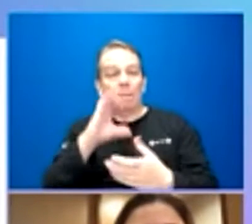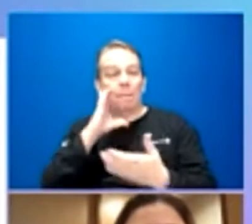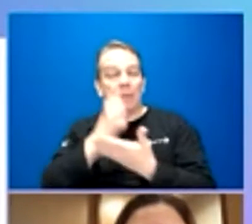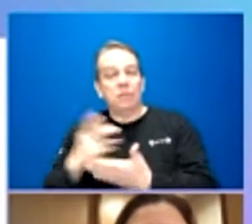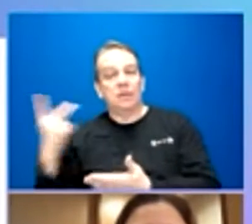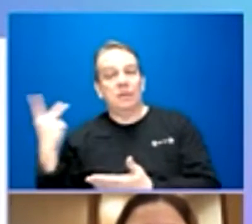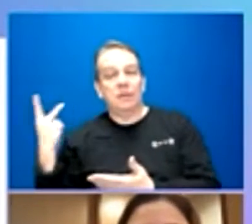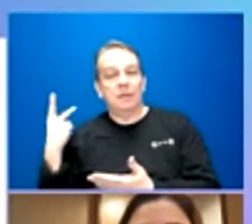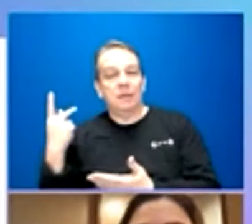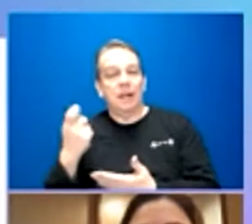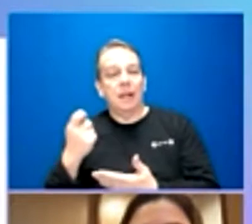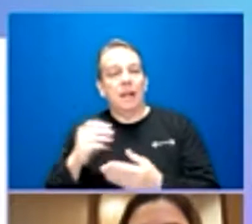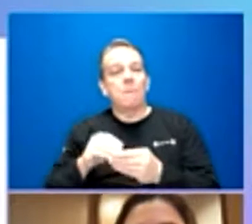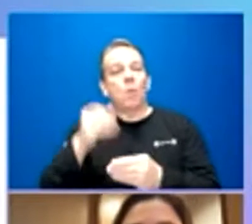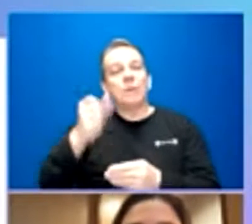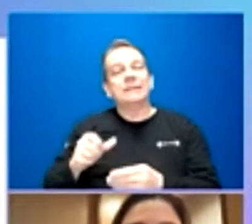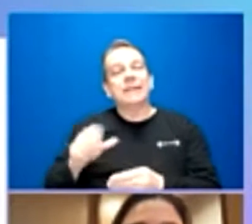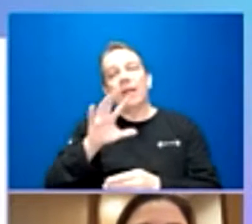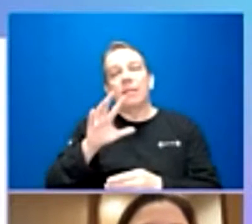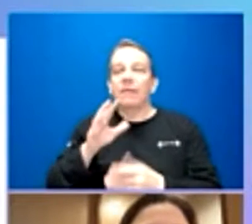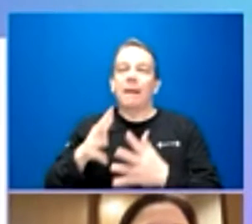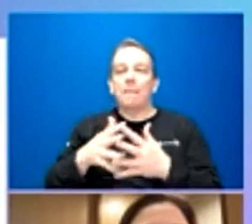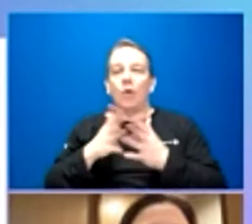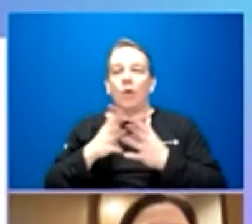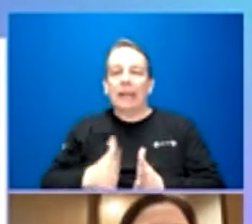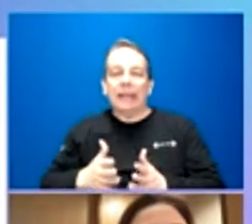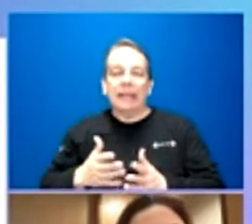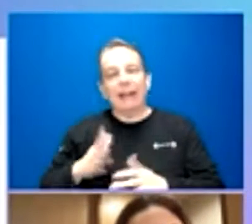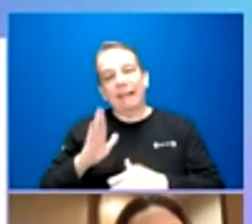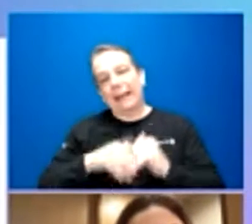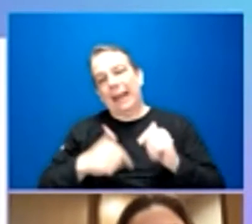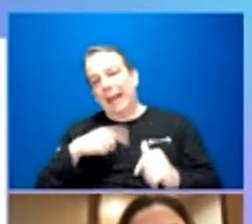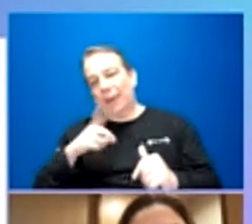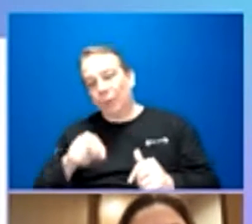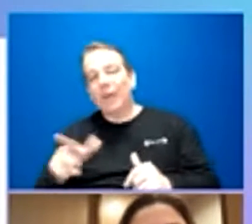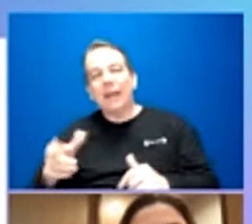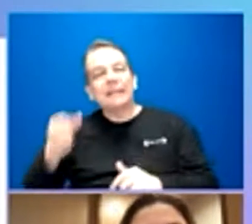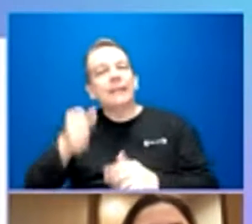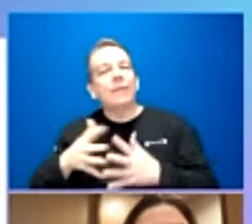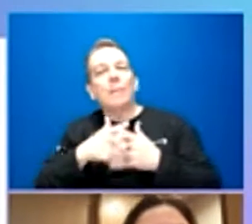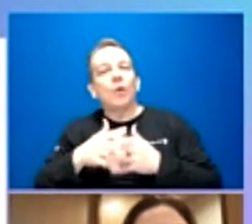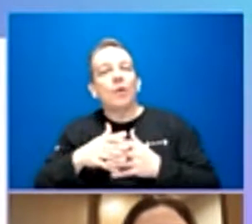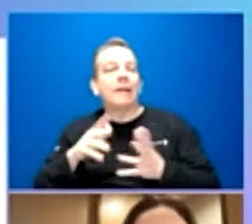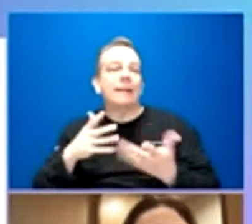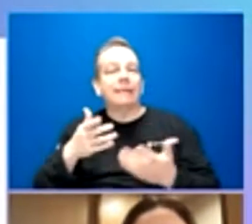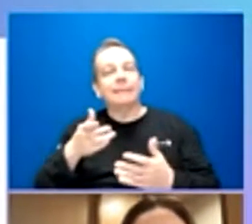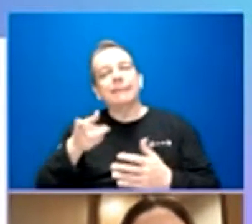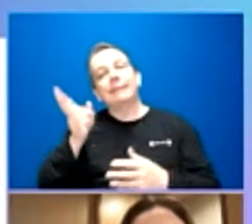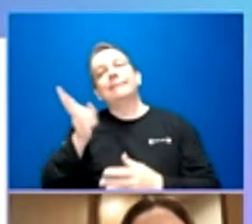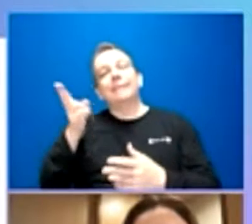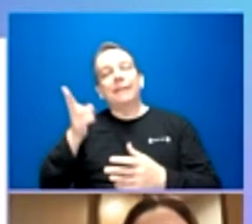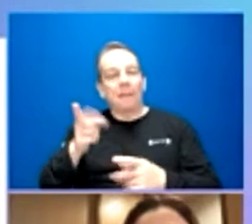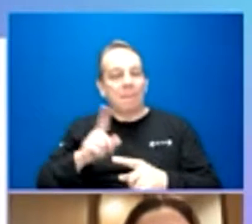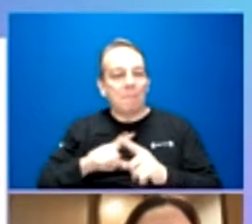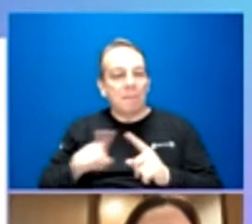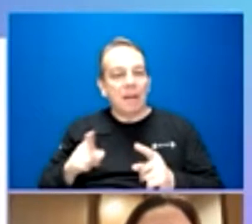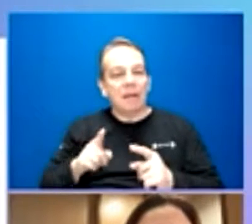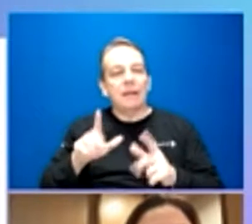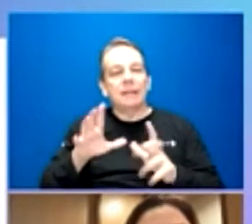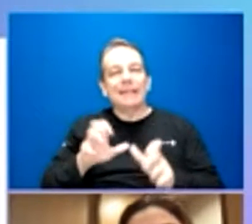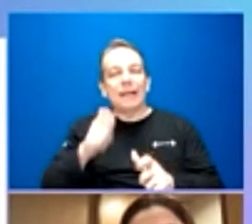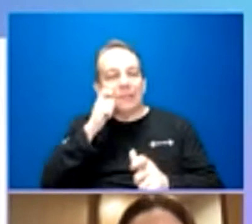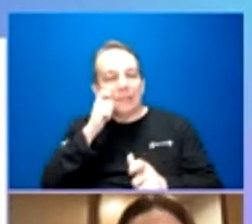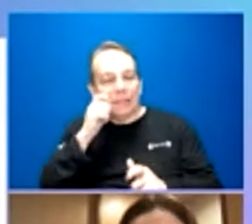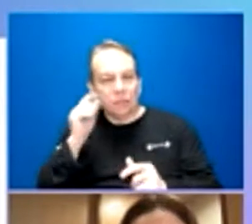a little bit more South American than I do. I have South American heritage, so he's a little bit darker than me. He's got very short dark